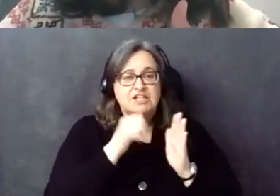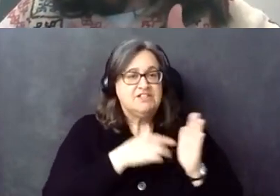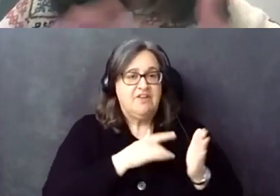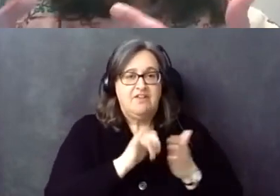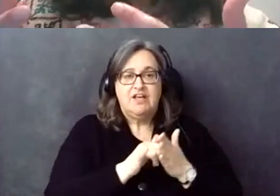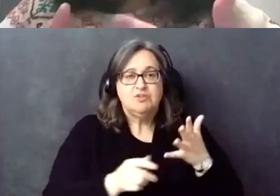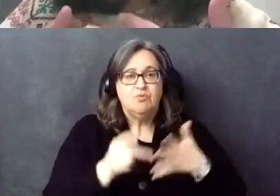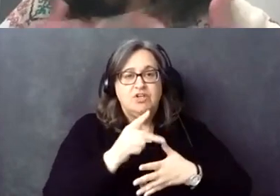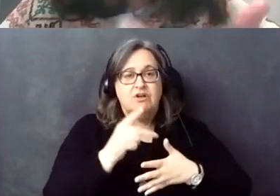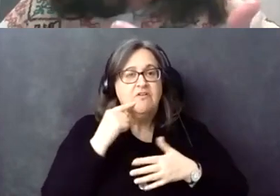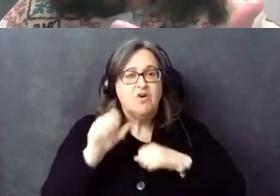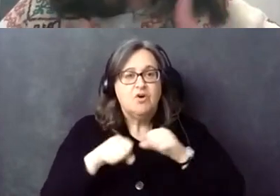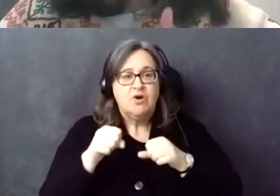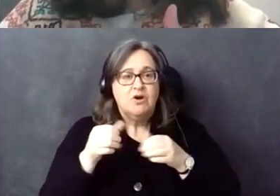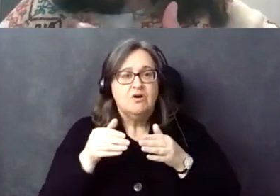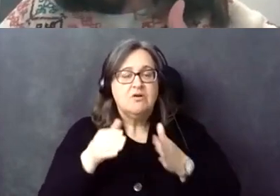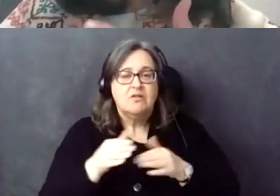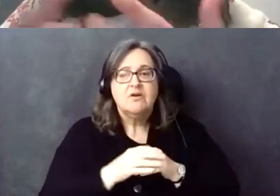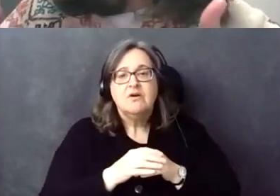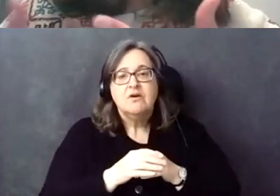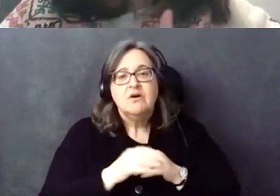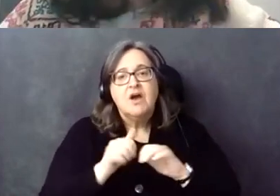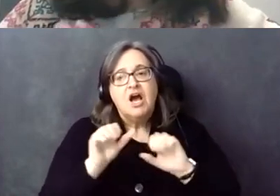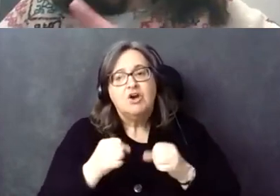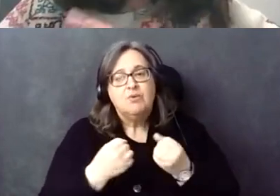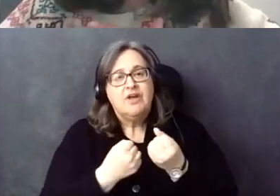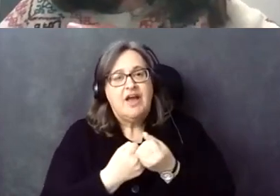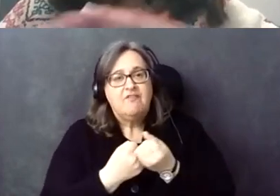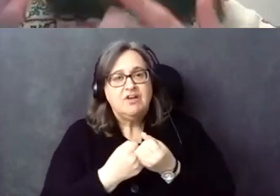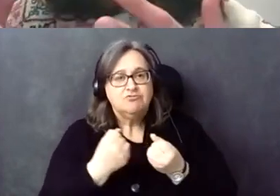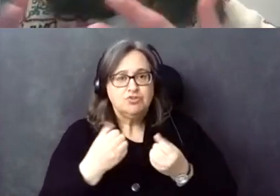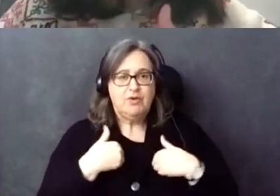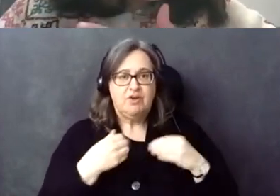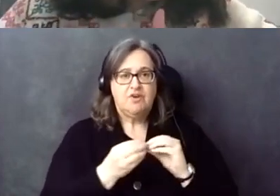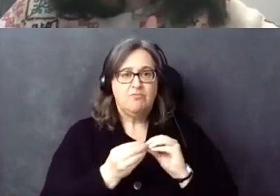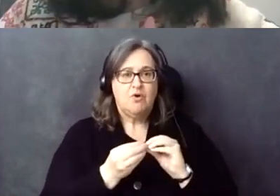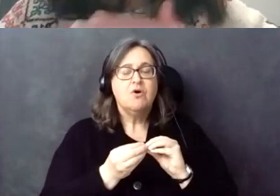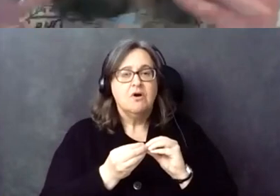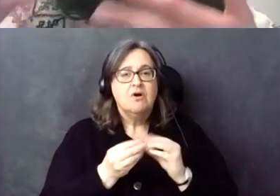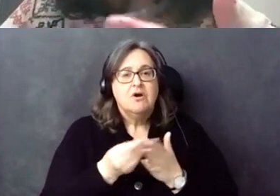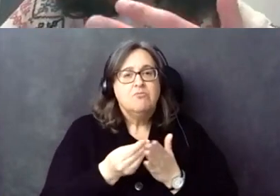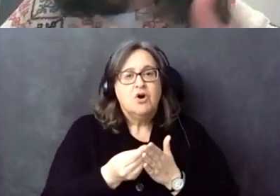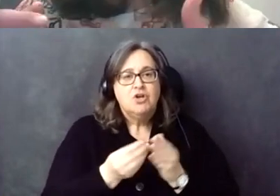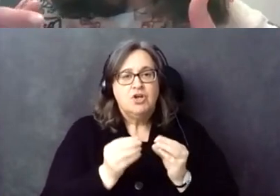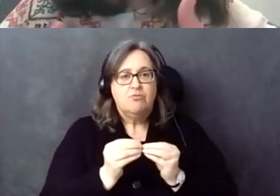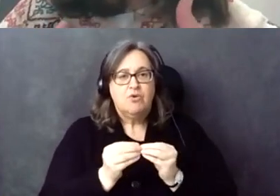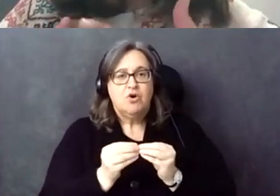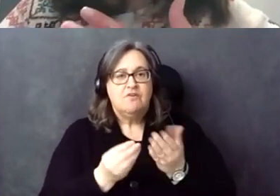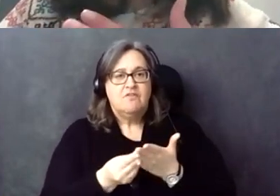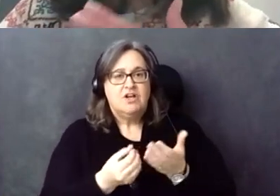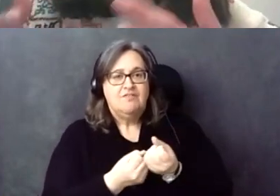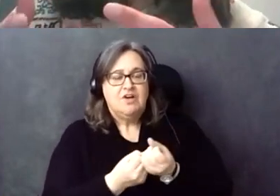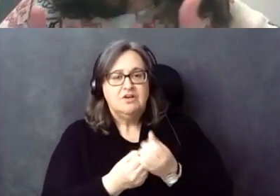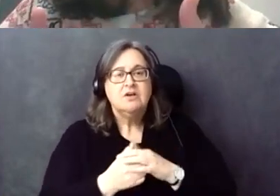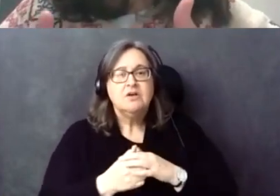do we advocate so that changes, so that there's more money, so that there's more funding and this priority that we not